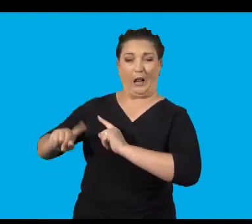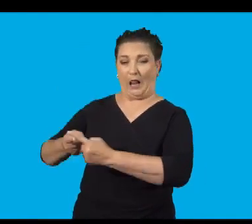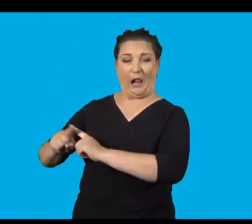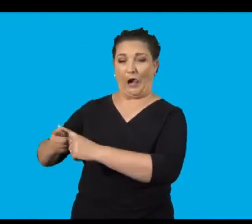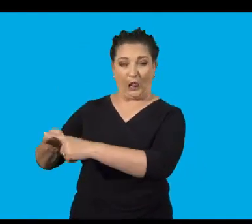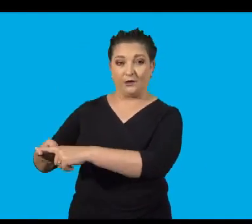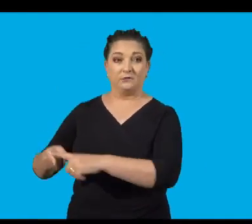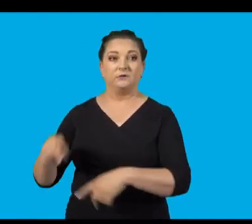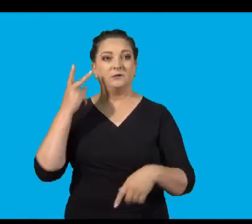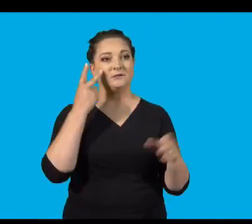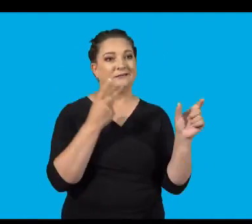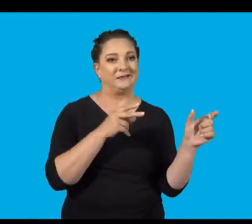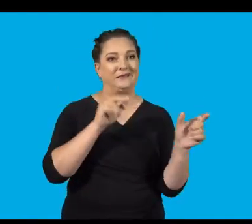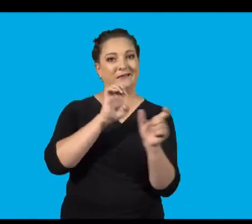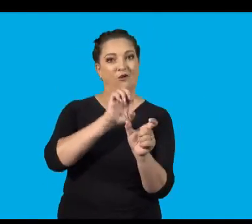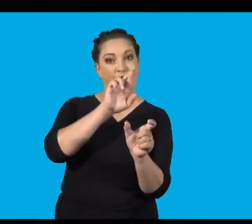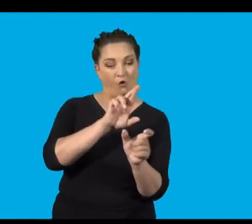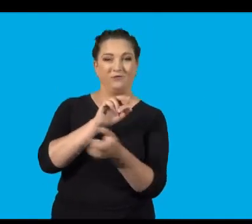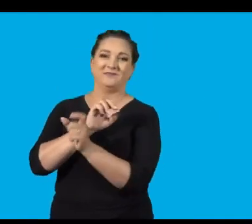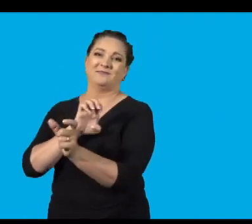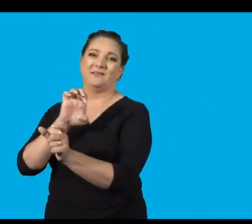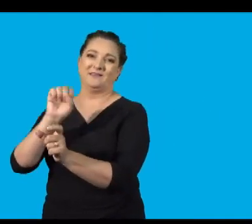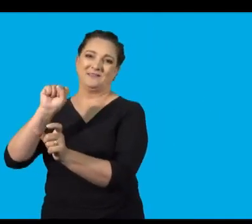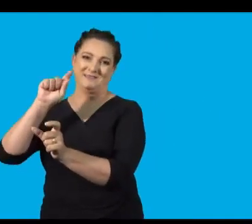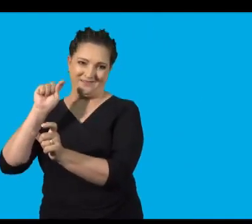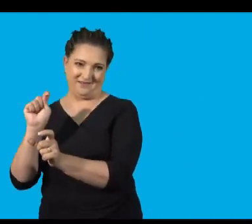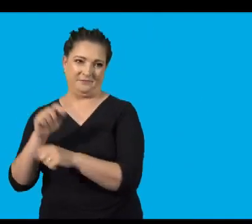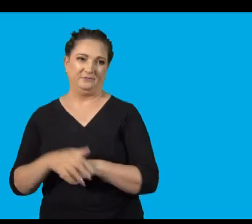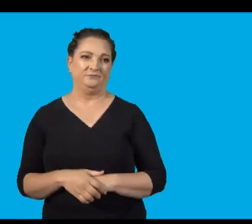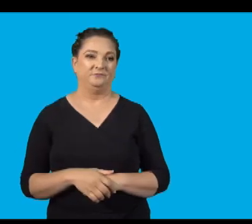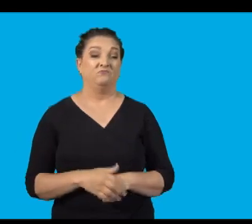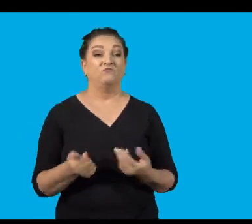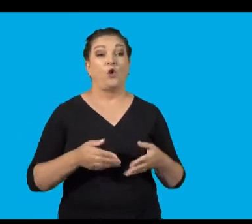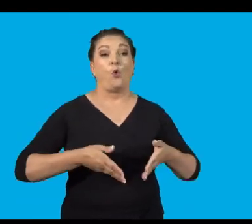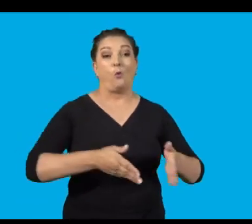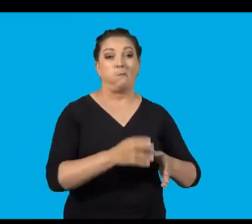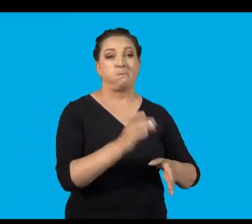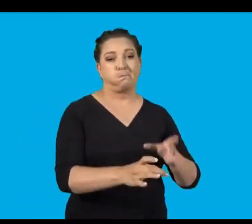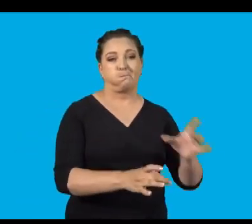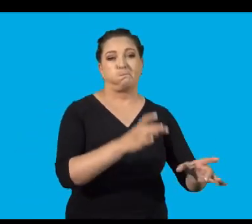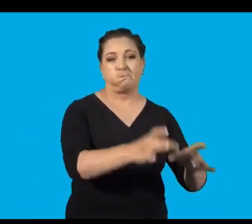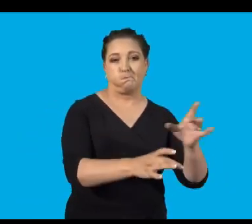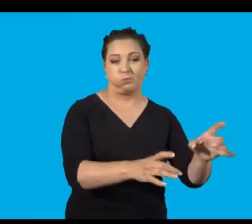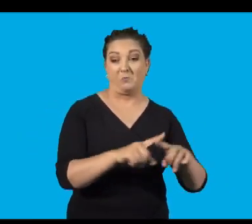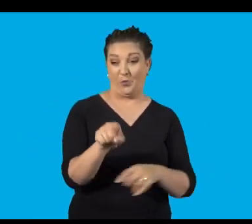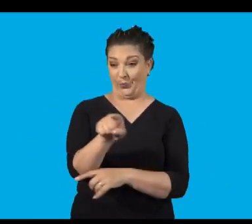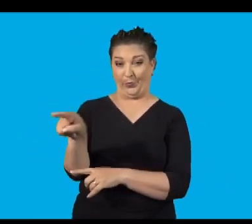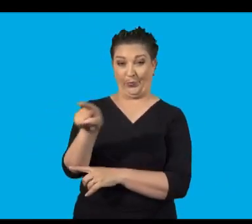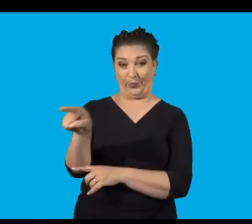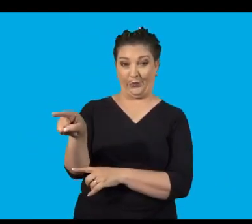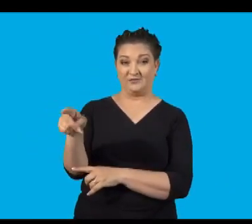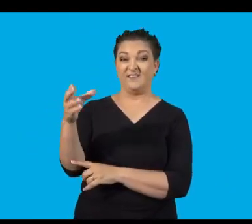the quickest. So now we see the ER and the EST. These roads have potholes, but those